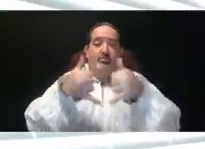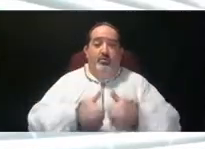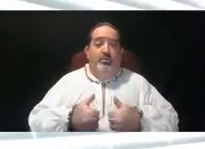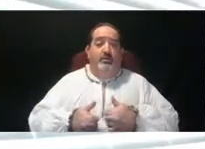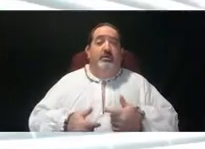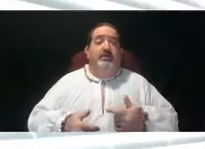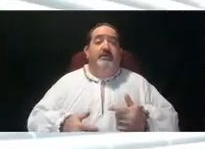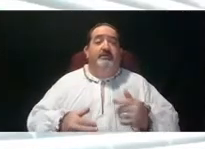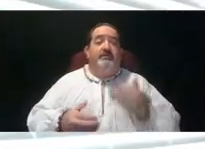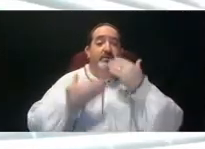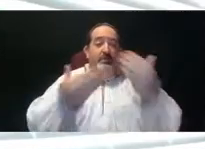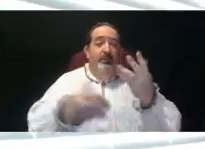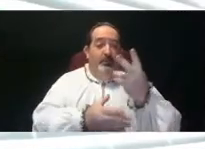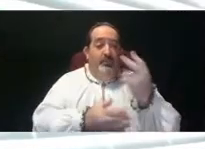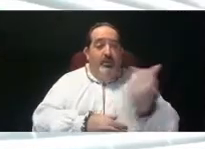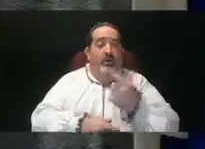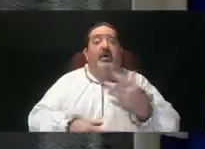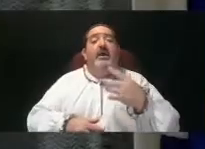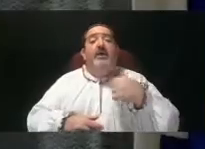great rest of the day.